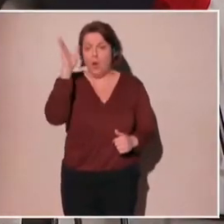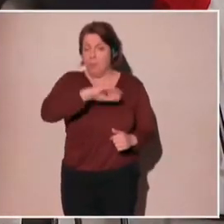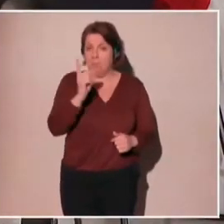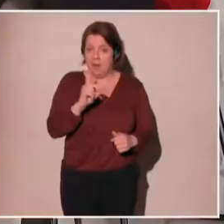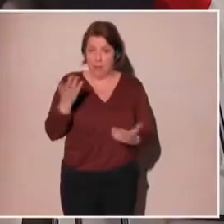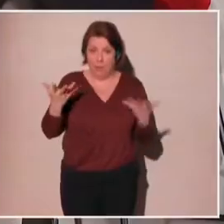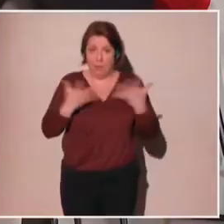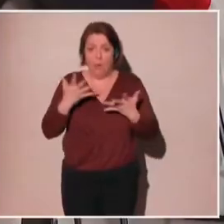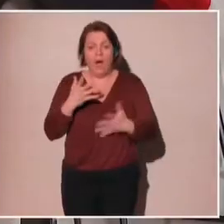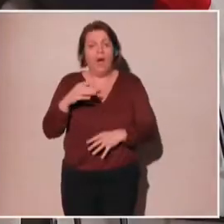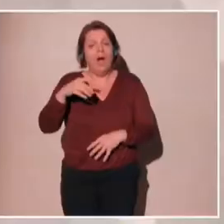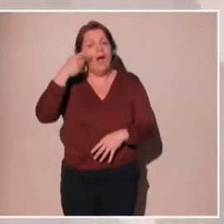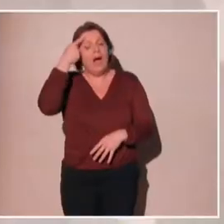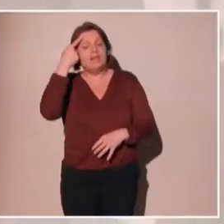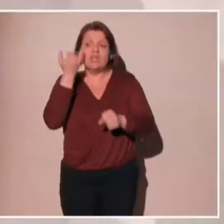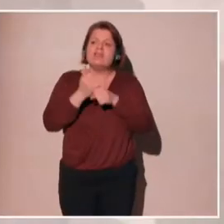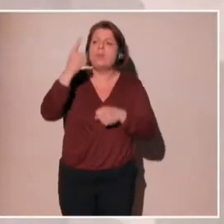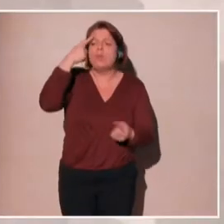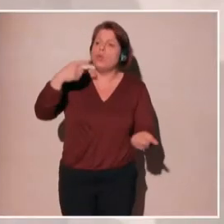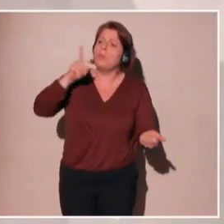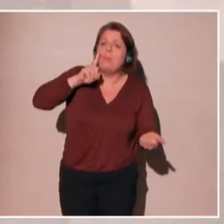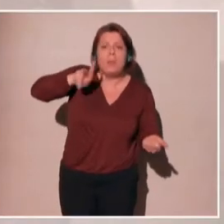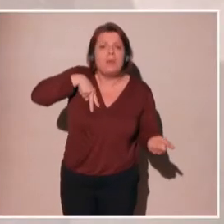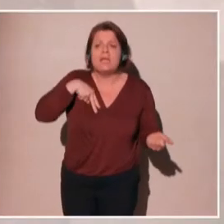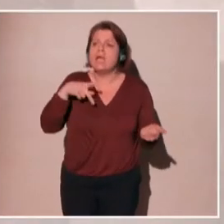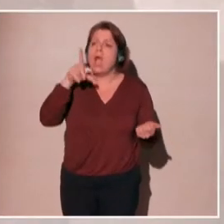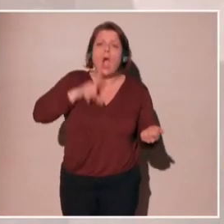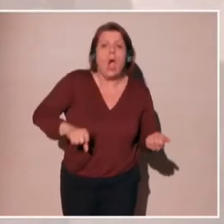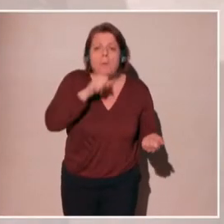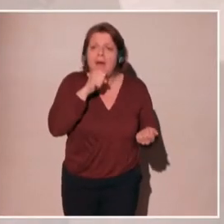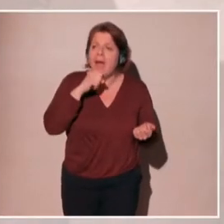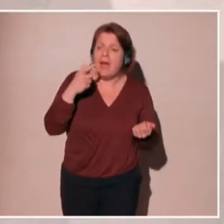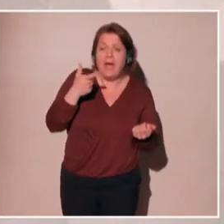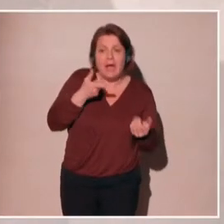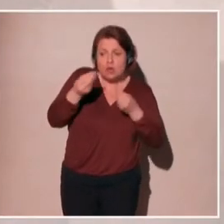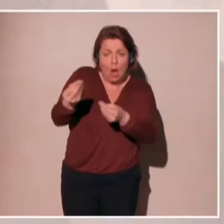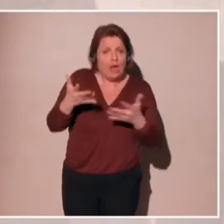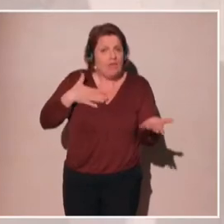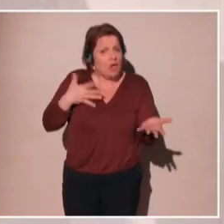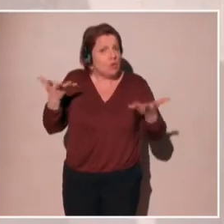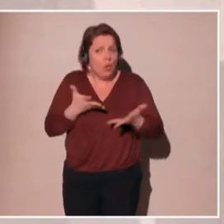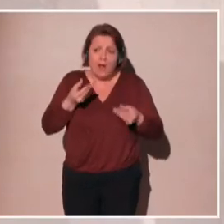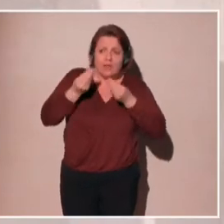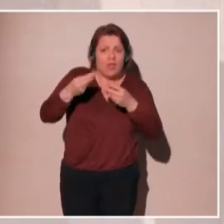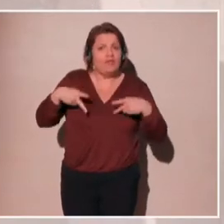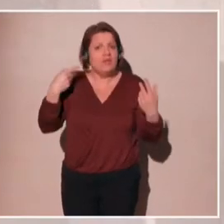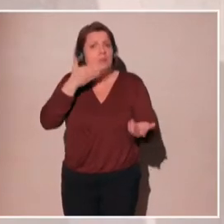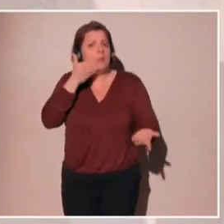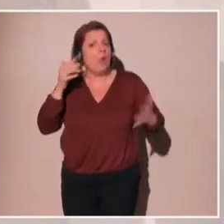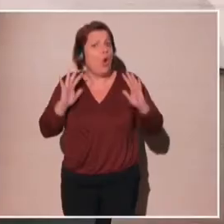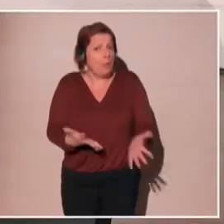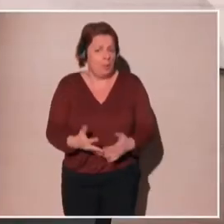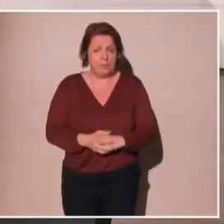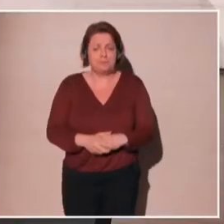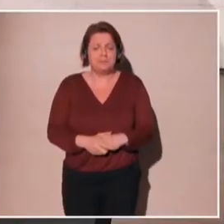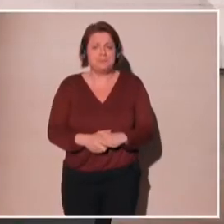godfather? How AI will improve their life? Yes. I think it's great. Just to add two more reasons. Yes. The